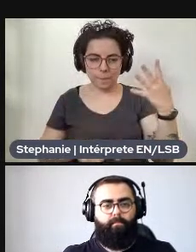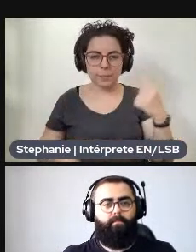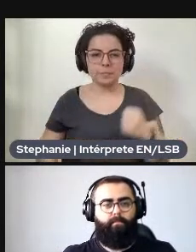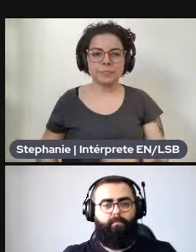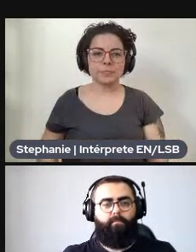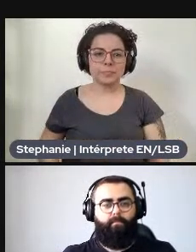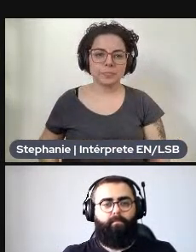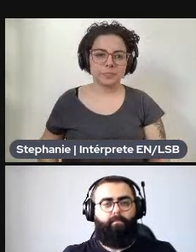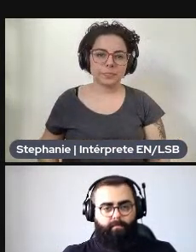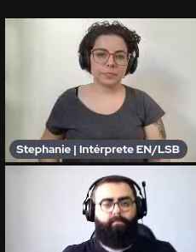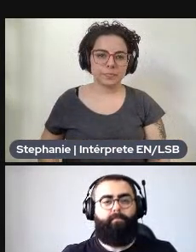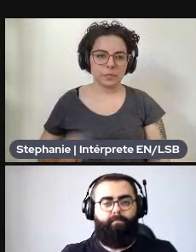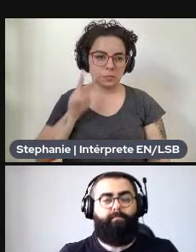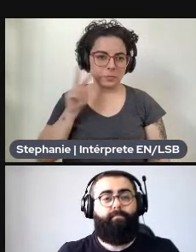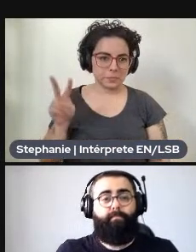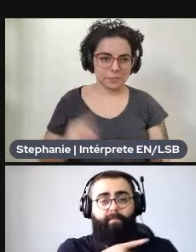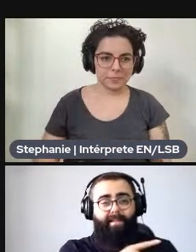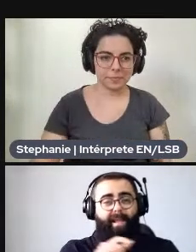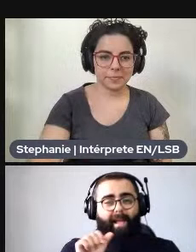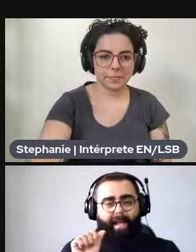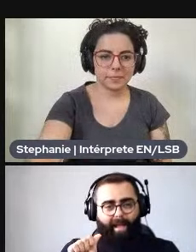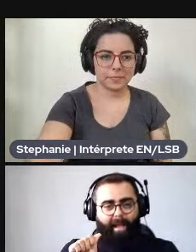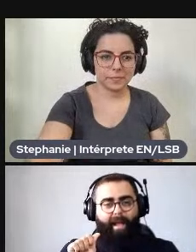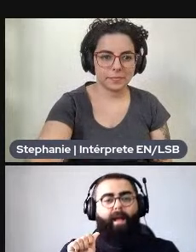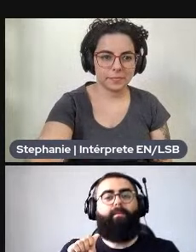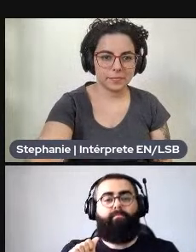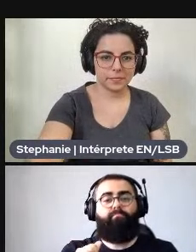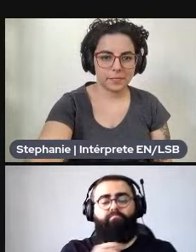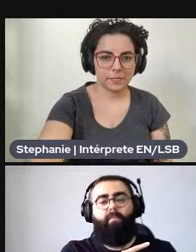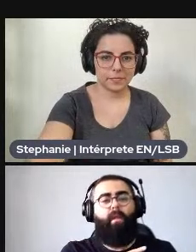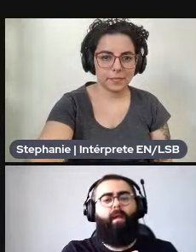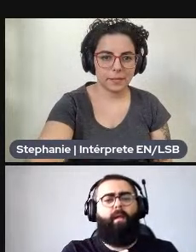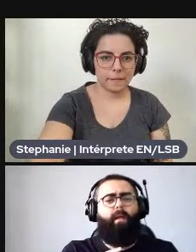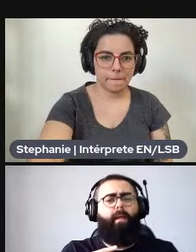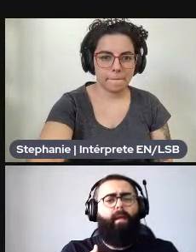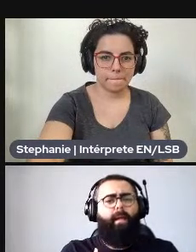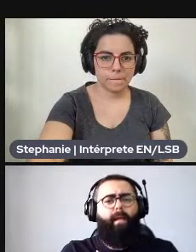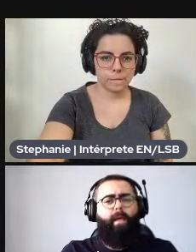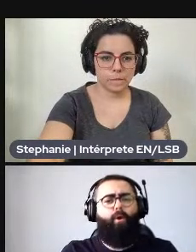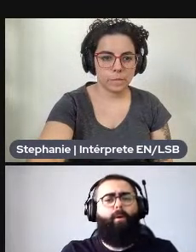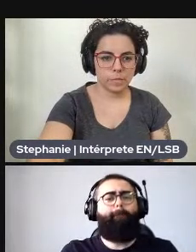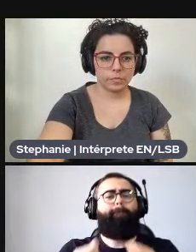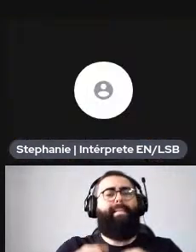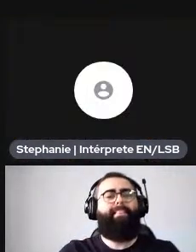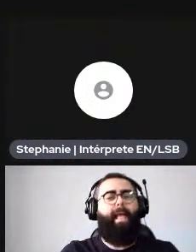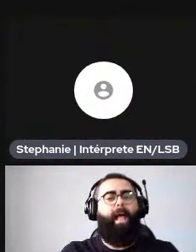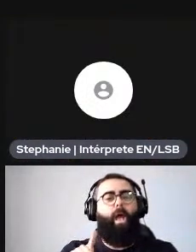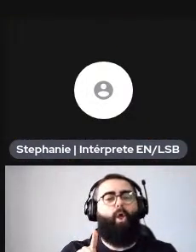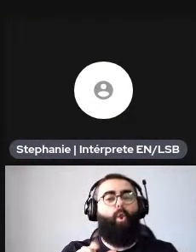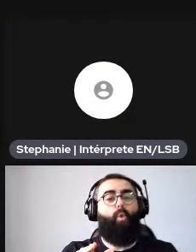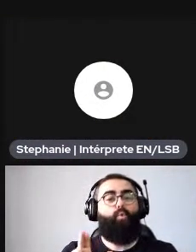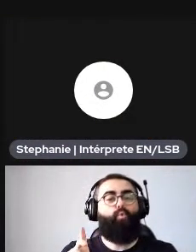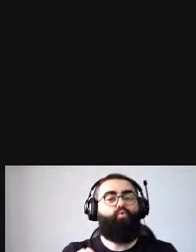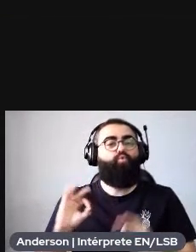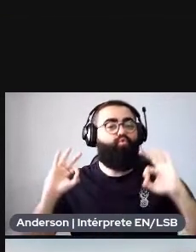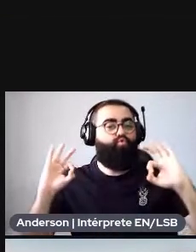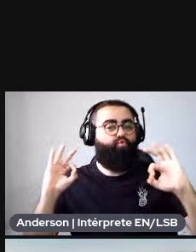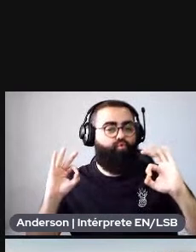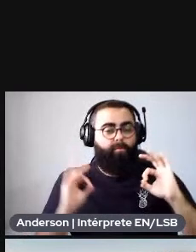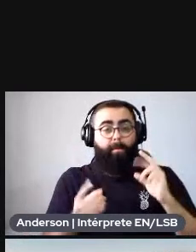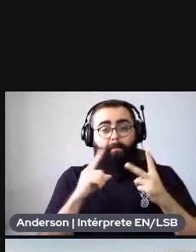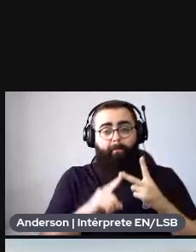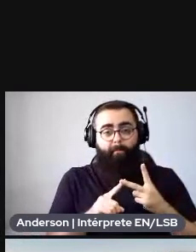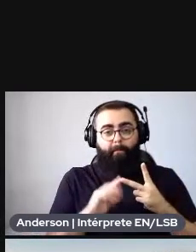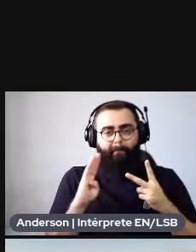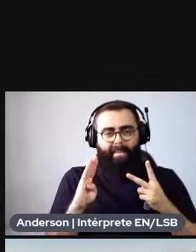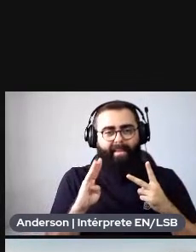a luxuria, the soul of the greedy man throws itself at luxury. So, in fact, here, and the